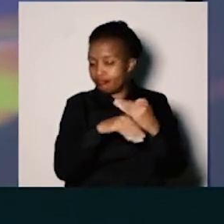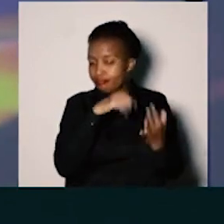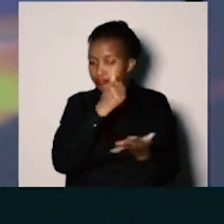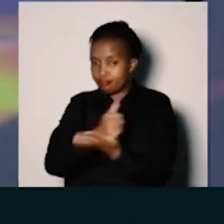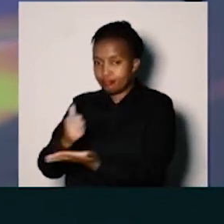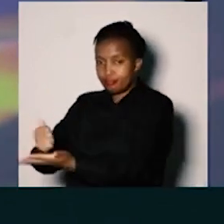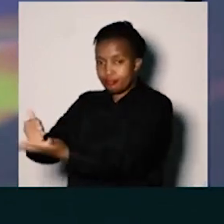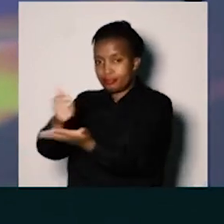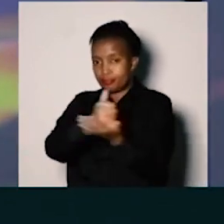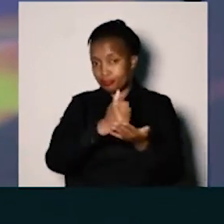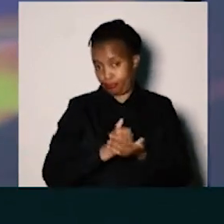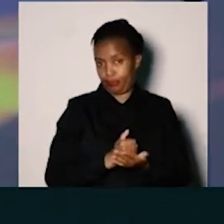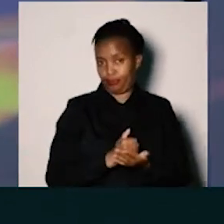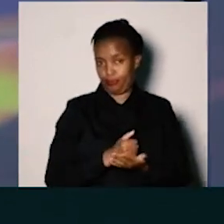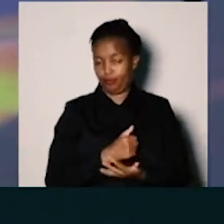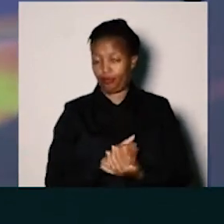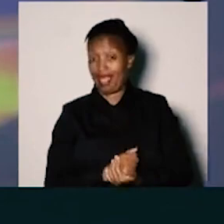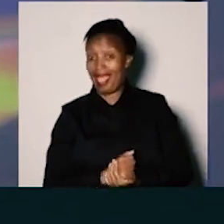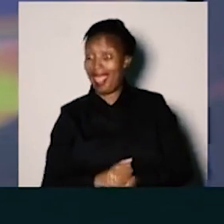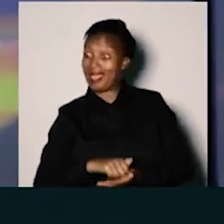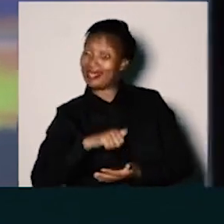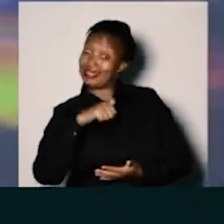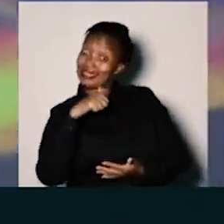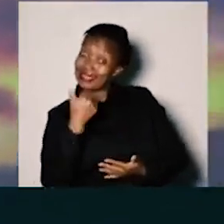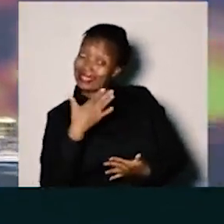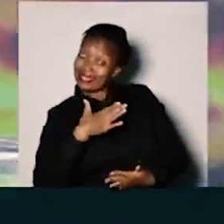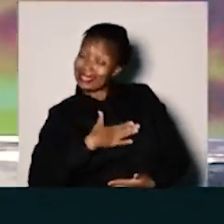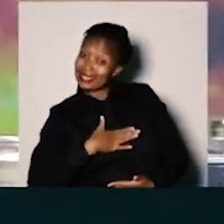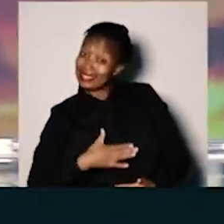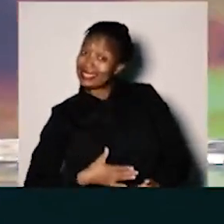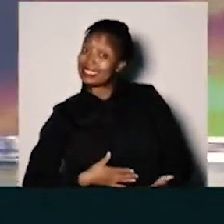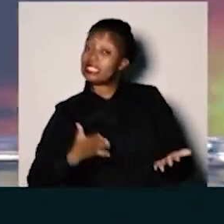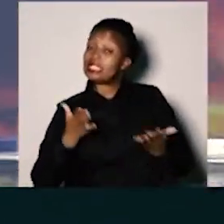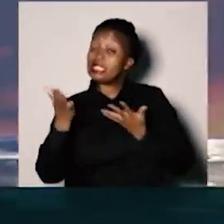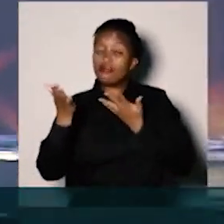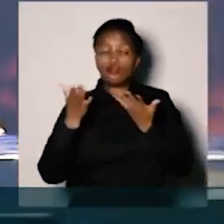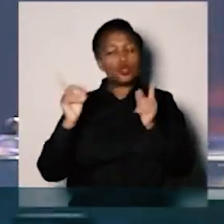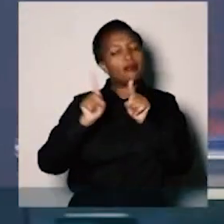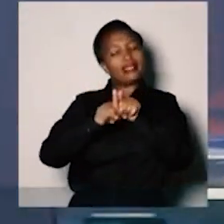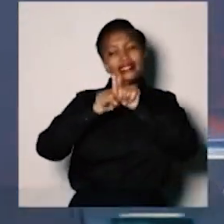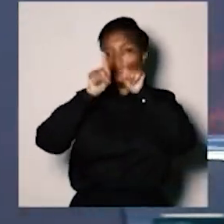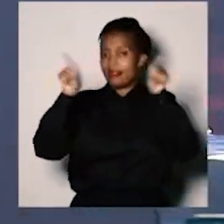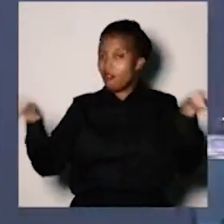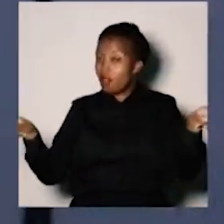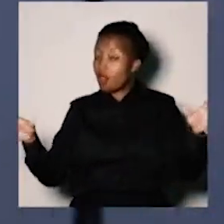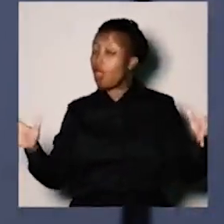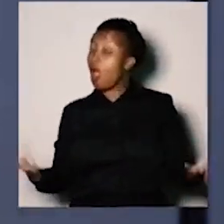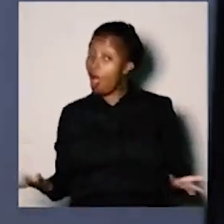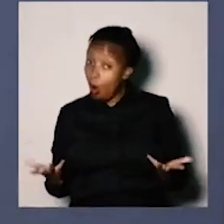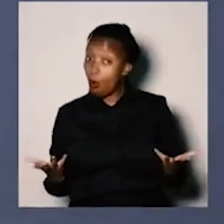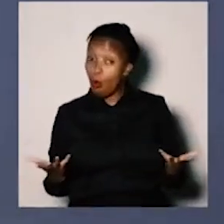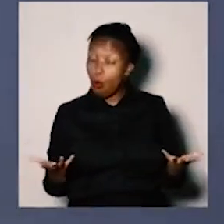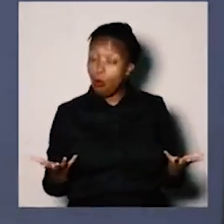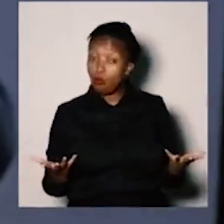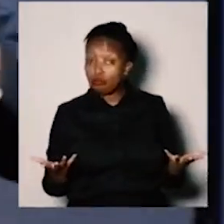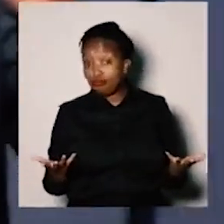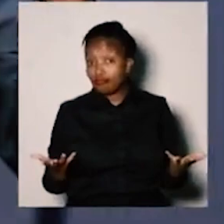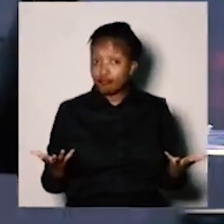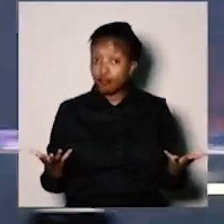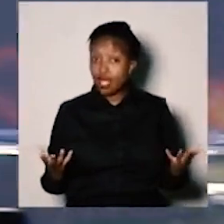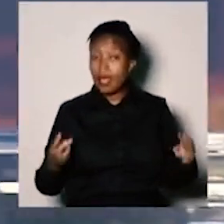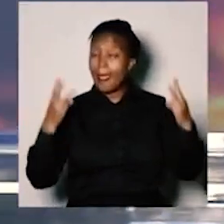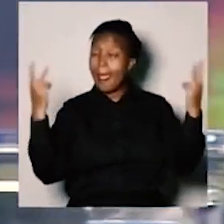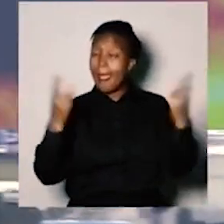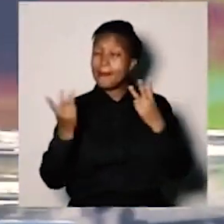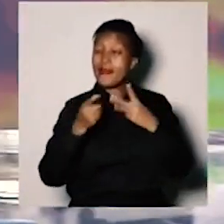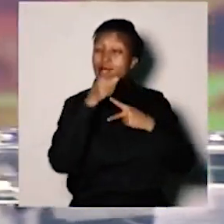more capacity. And next week's service is going to be different in that those people